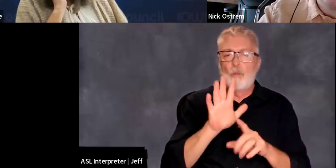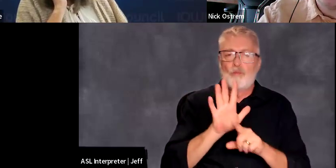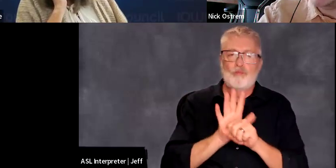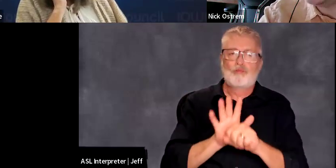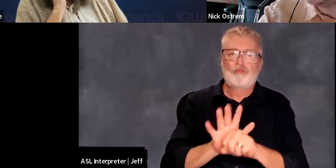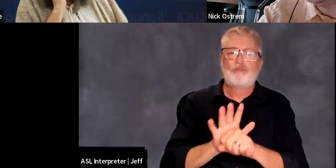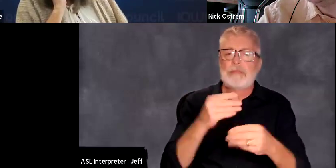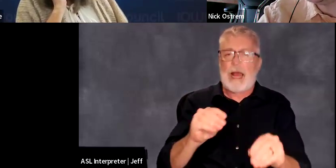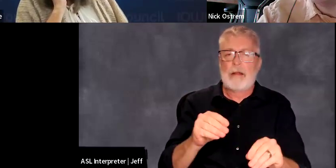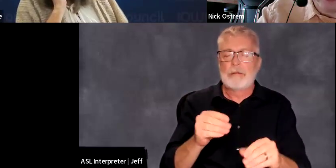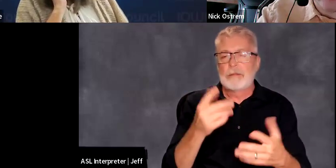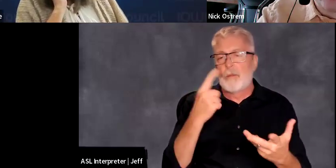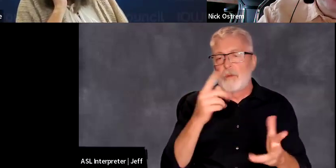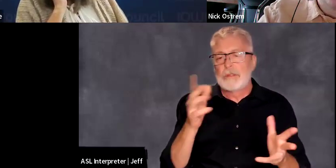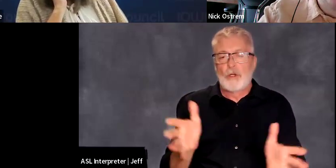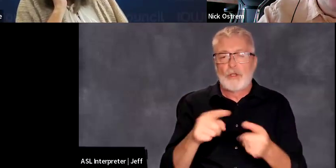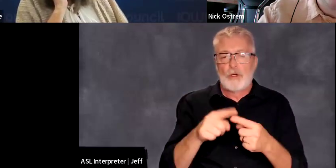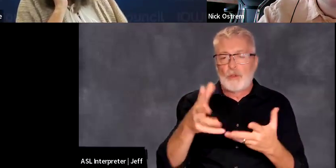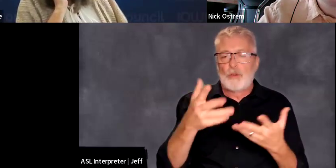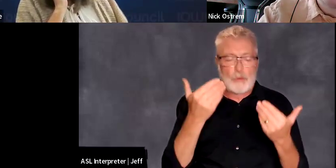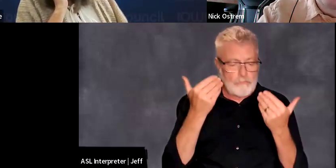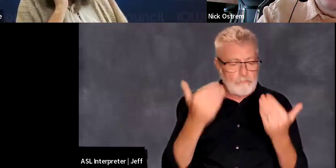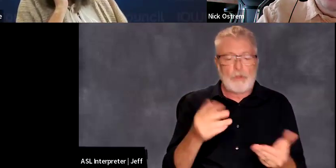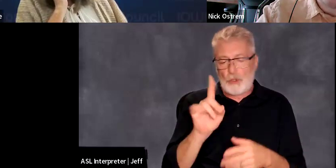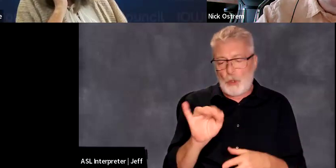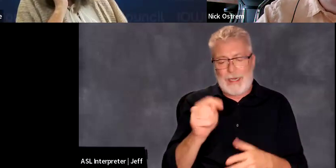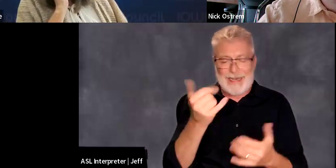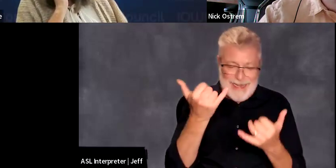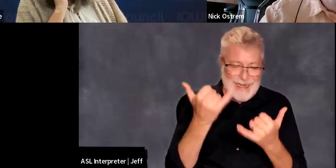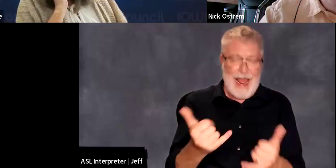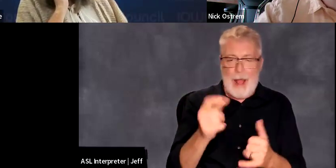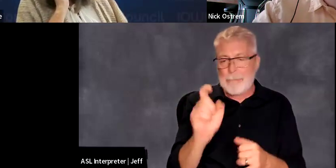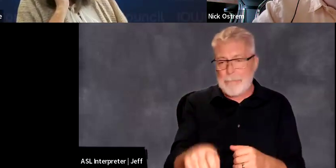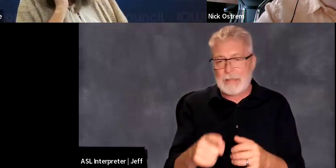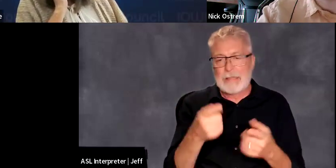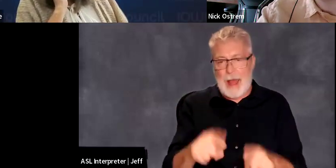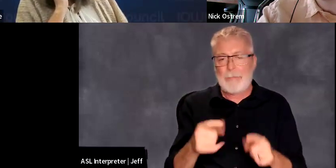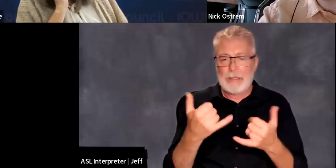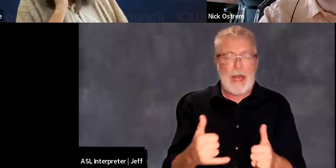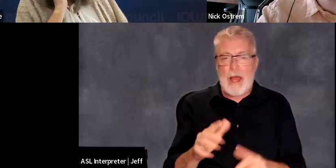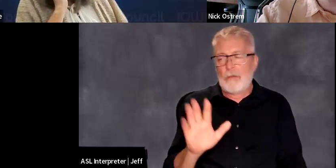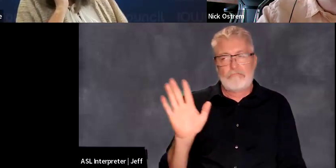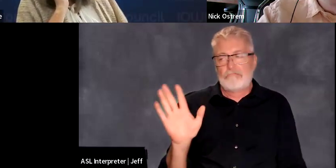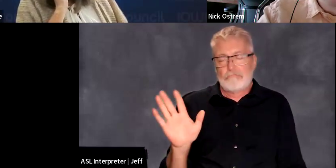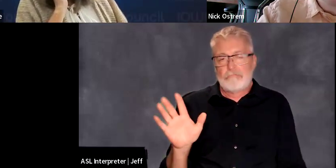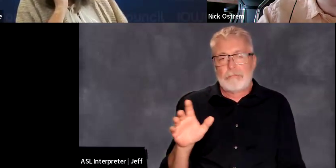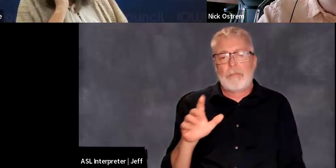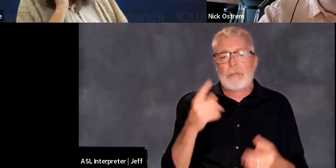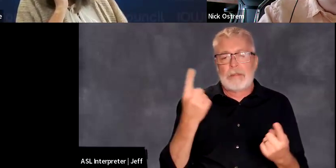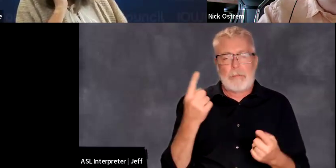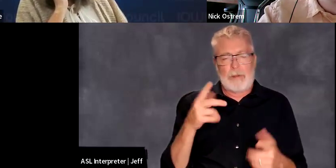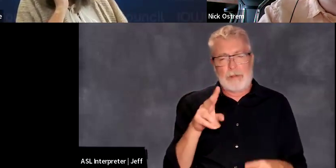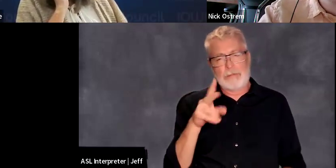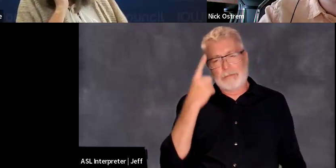somebody is encouraging you to complete a transaction now, it has to be done now, right away, right away, right away. There could be something up with